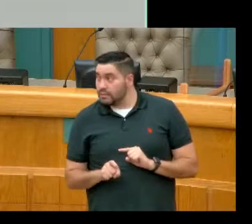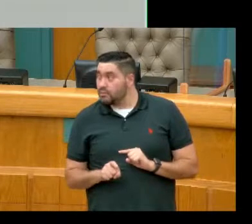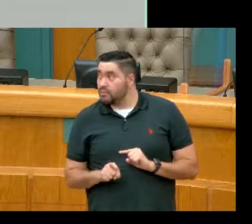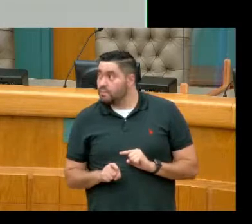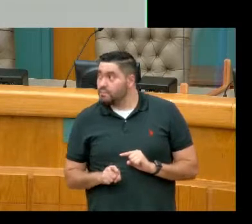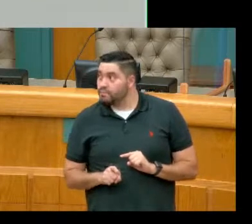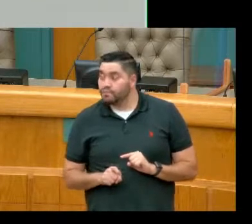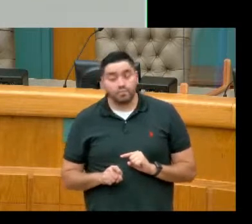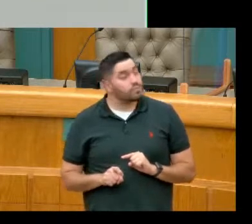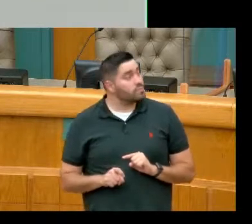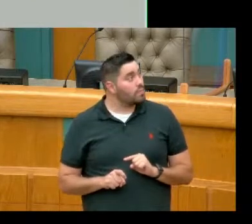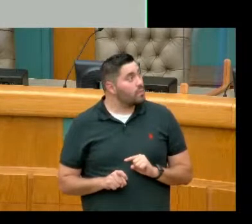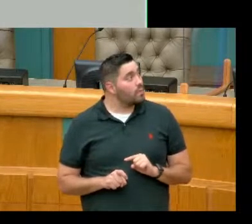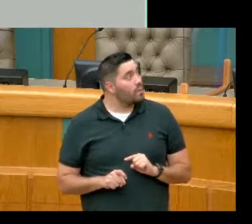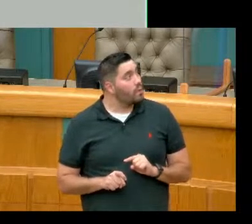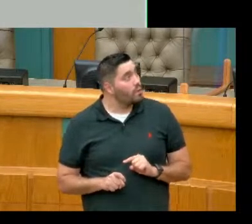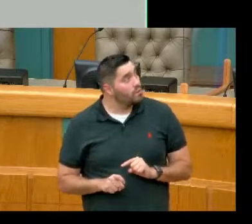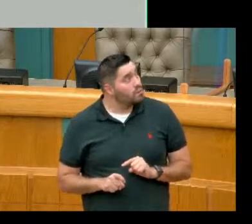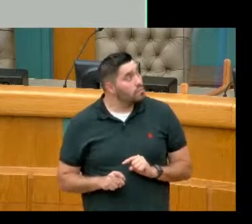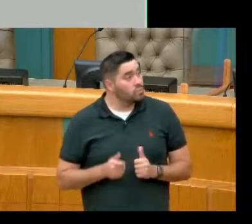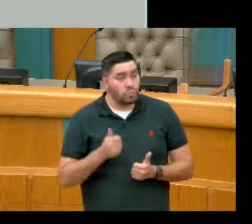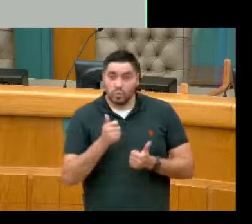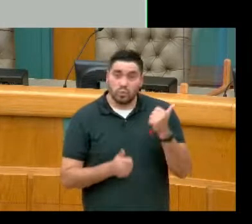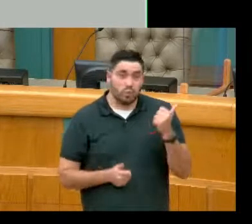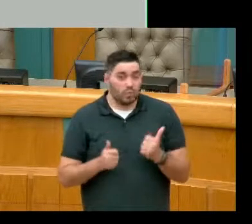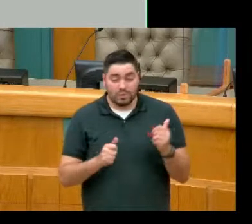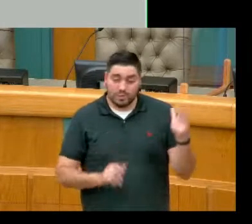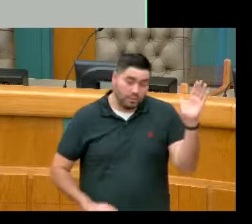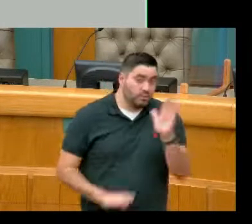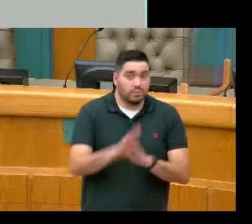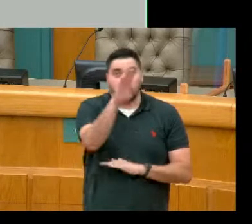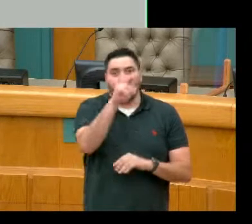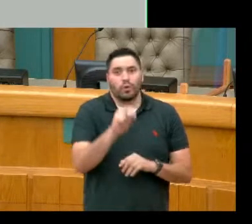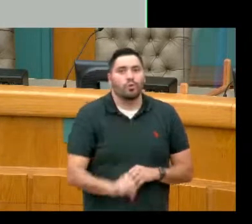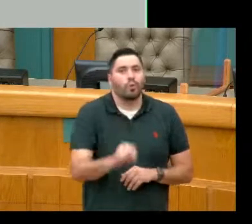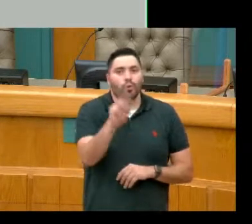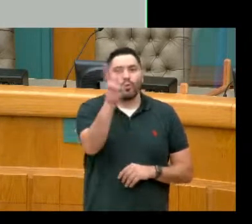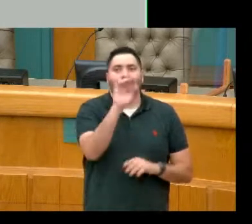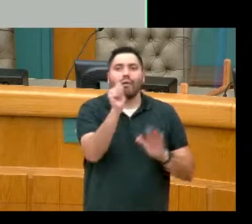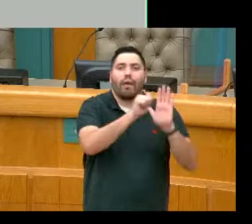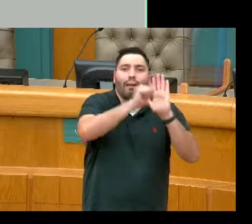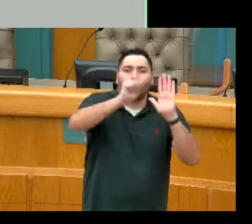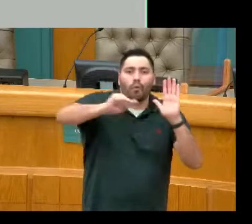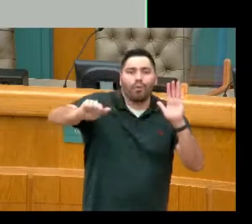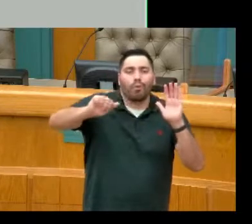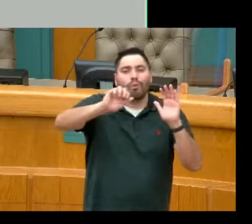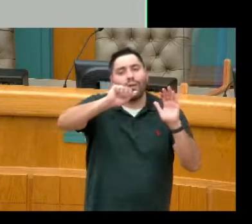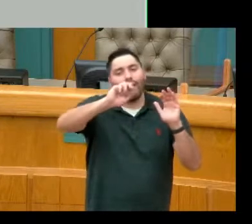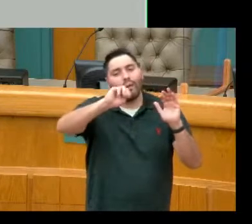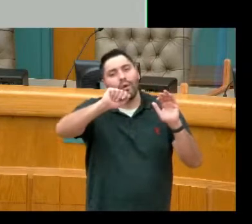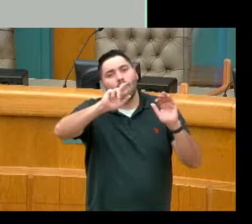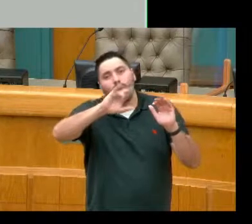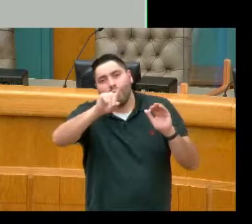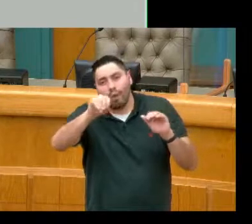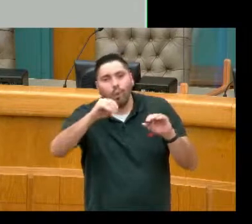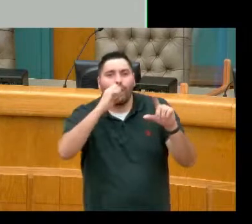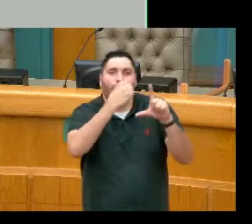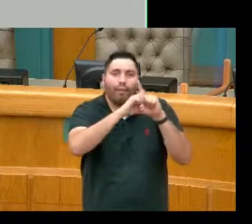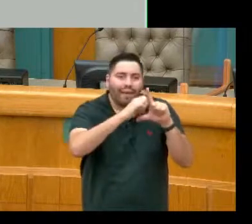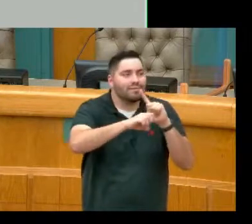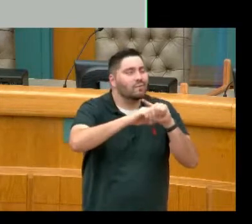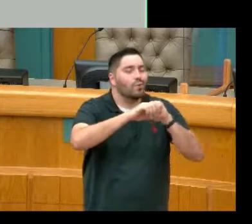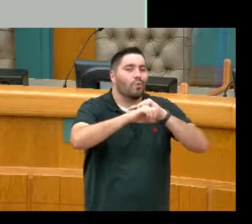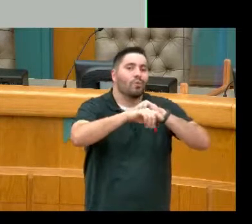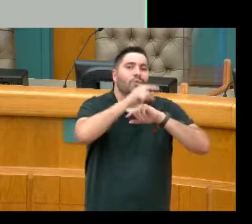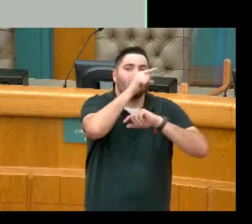now on this, but overall in Texas, the number of cases are going up, and they've been going up in Northwest Texas for quite some time